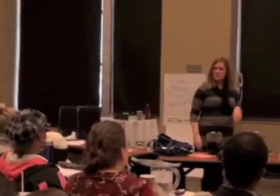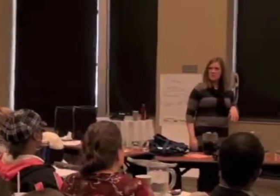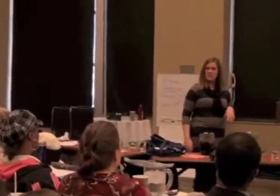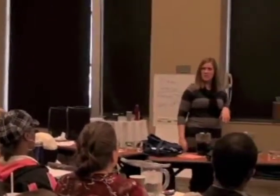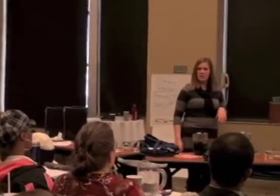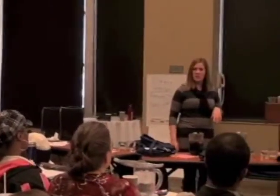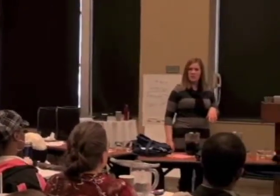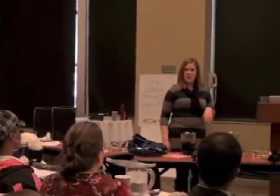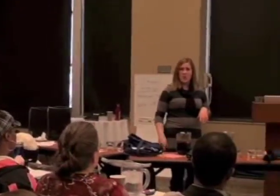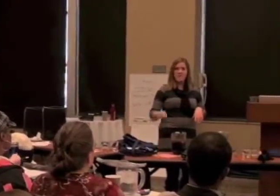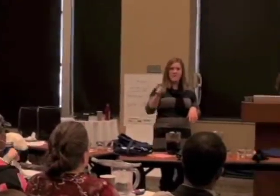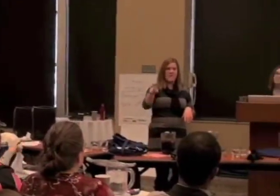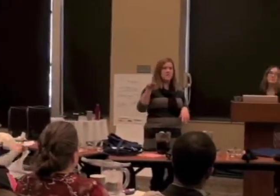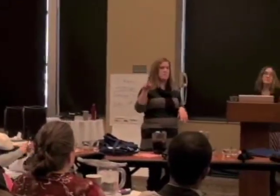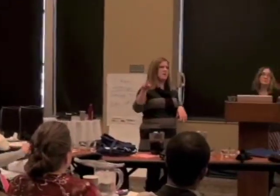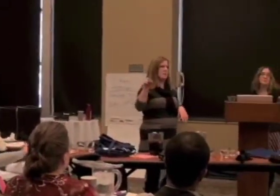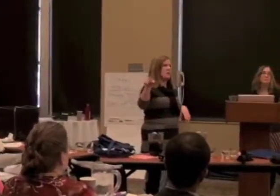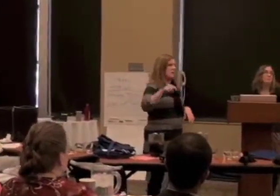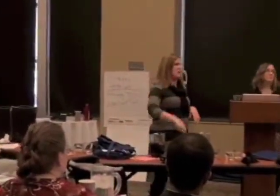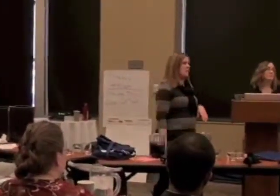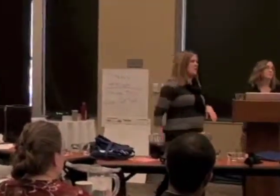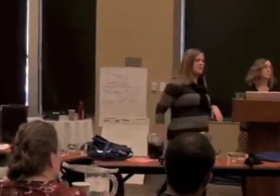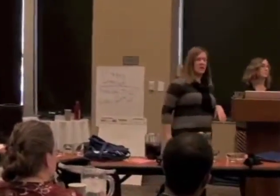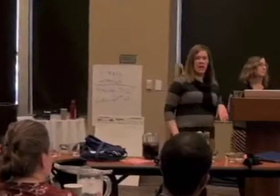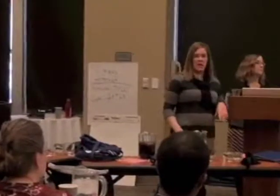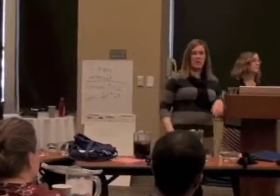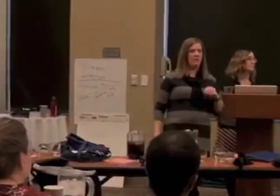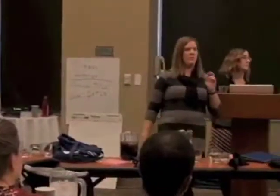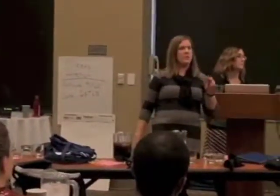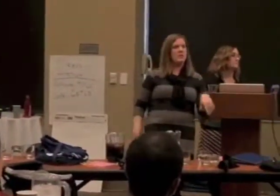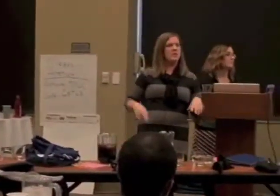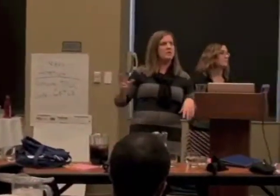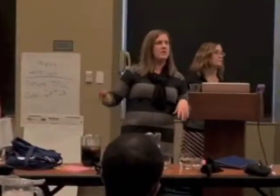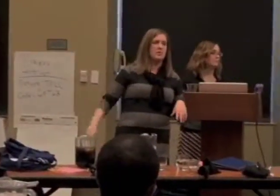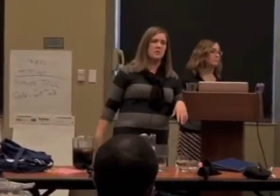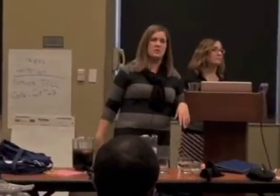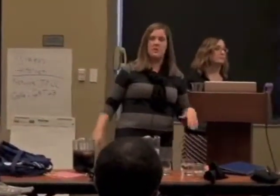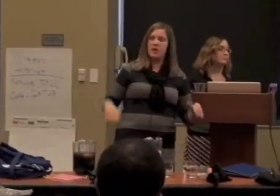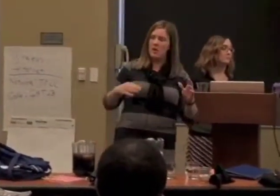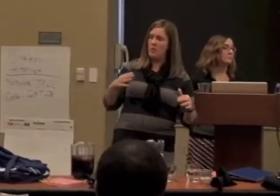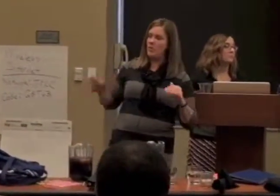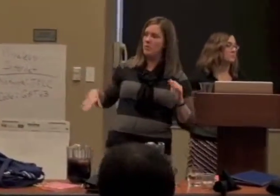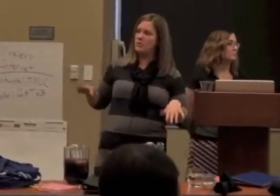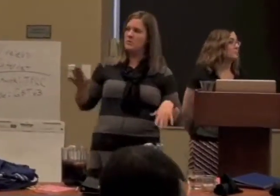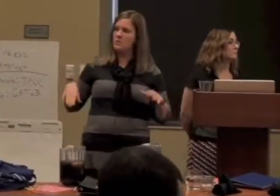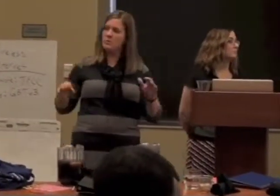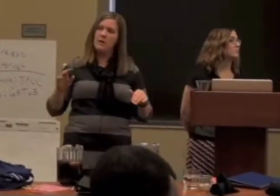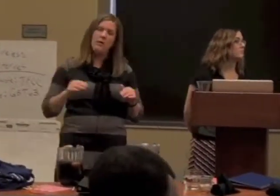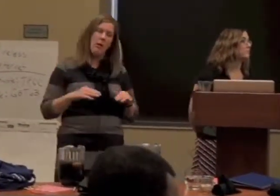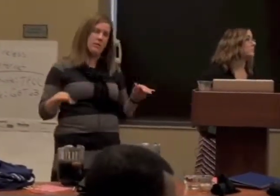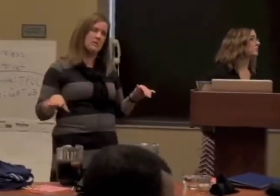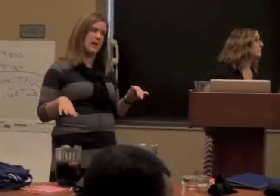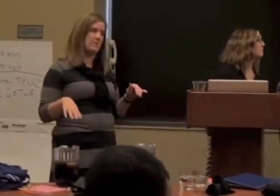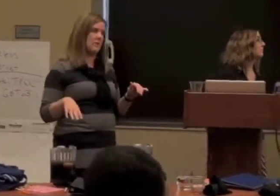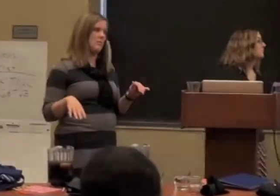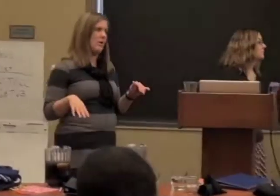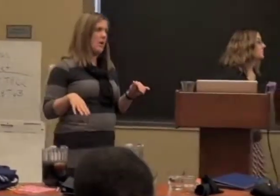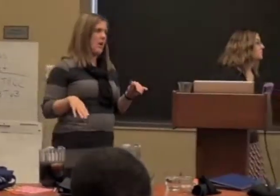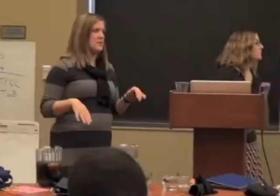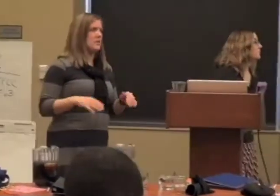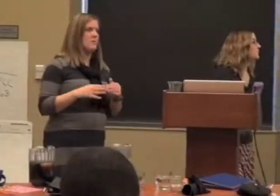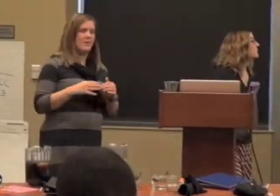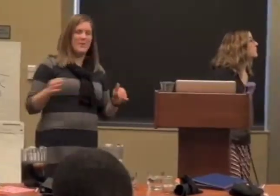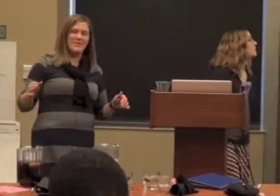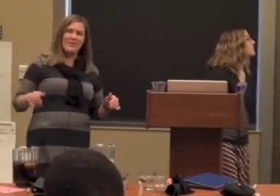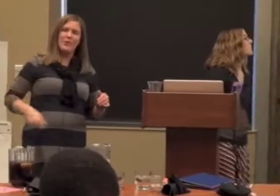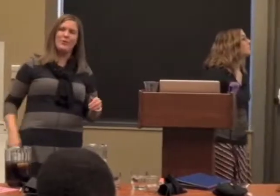diagnosis? Many, many, many years, anywhere from 3 to 7 years, depending on where their student fell on the spectrum.